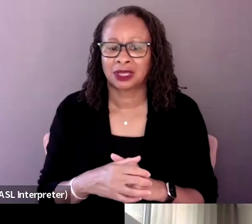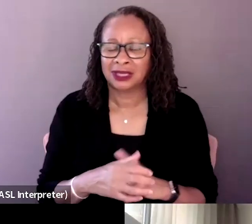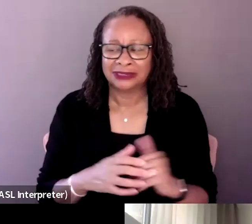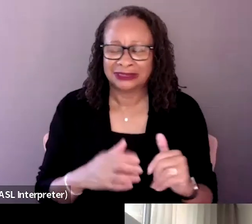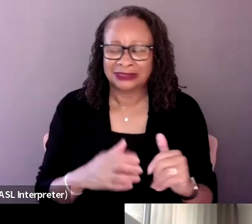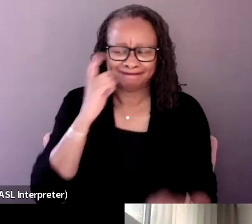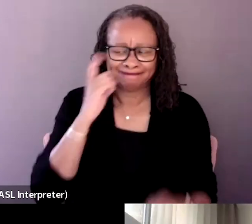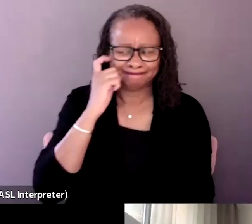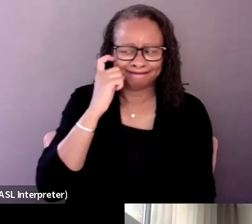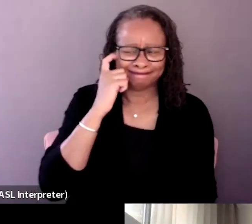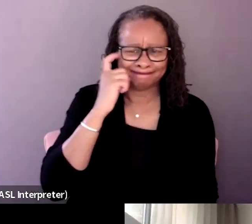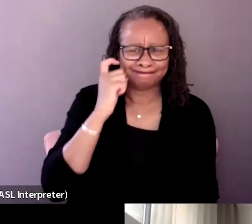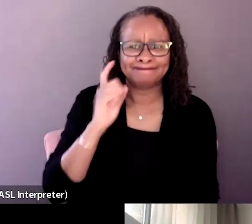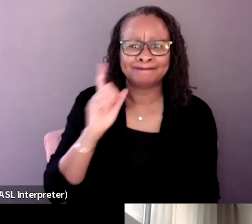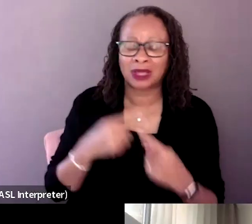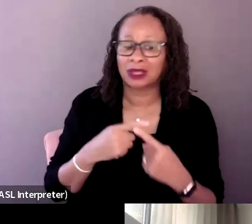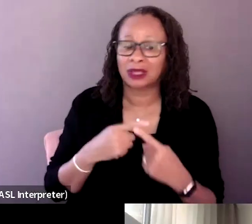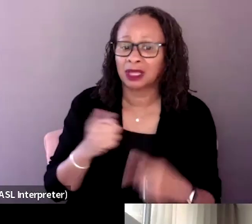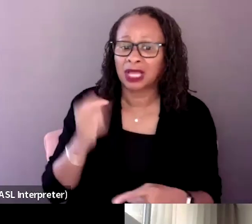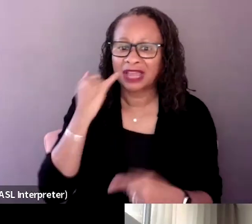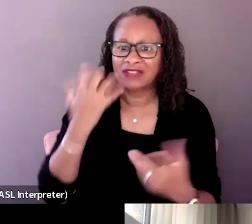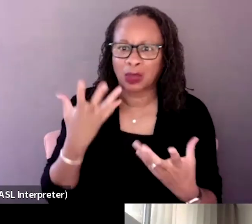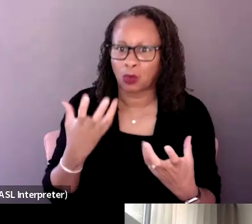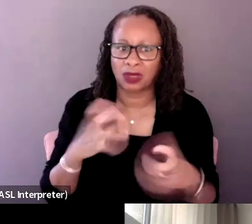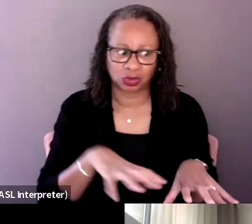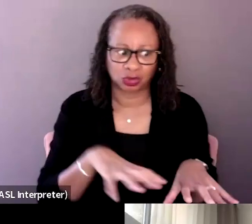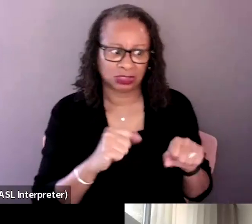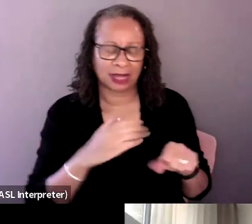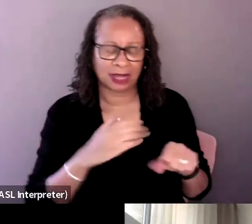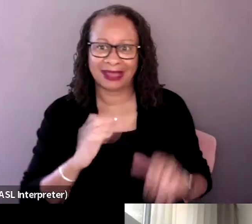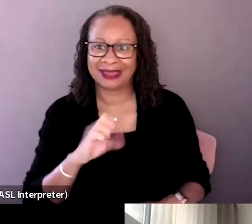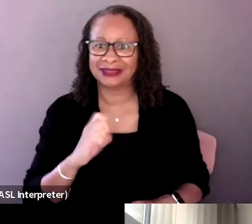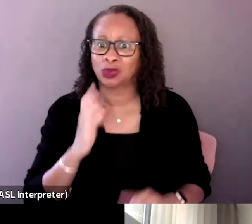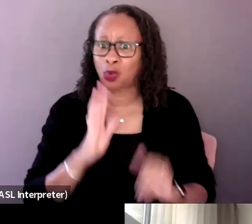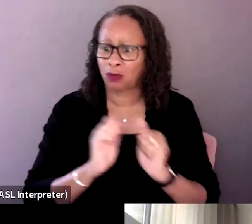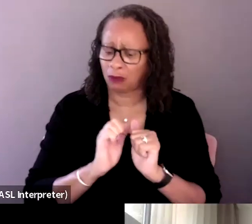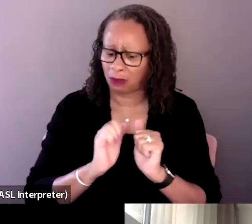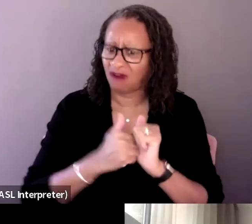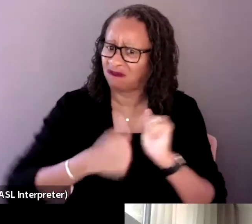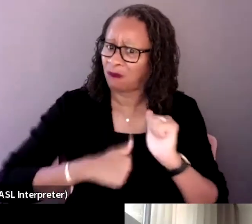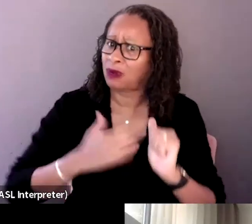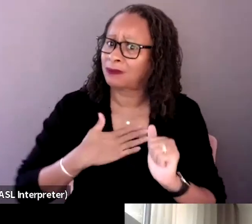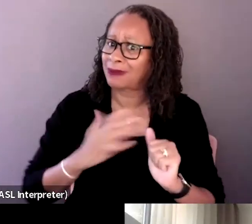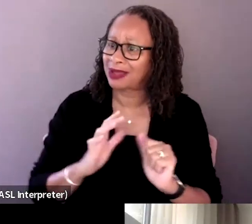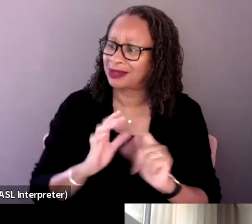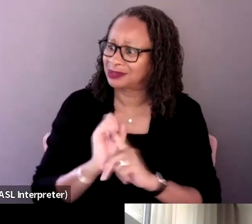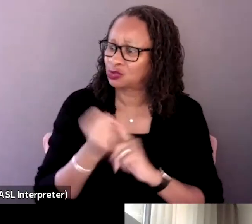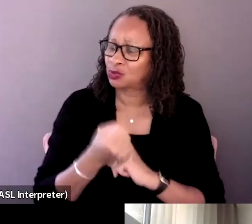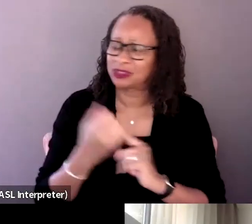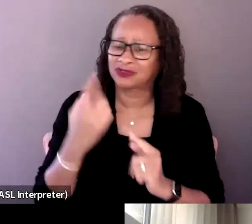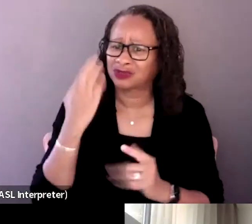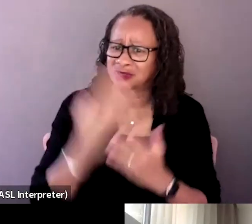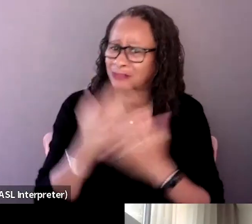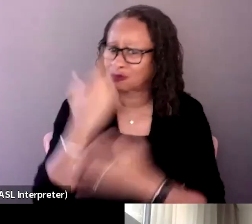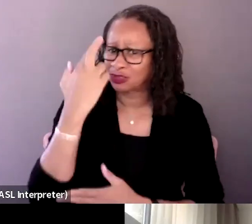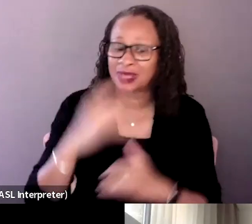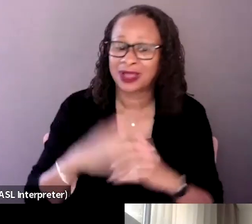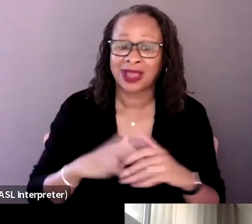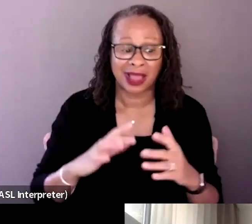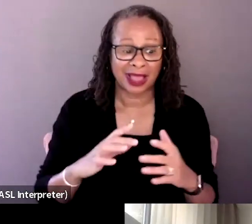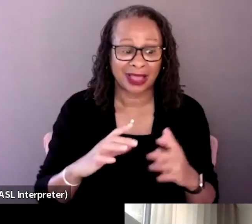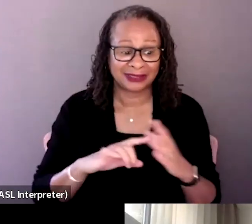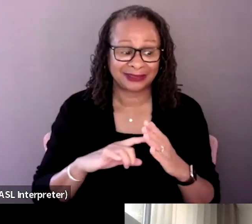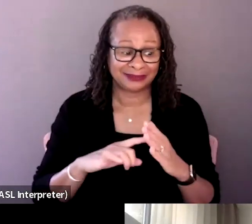that if they even want to take the case, or maybe they're avoiding in some reason. So I decided to